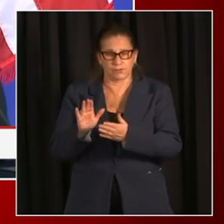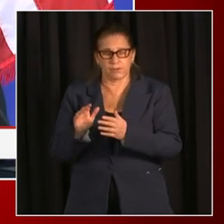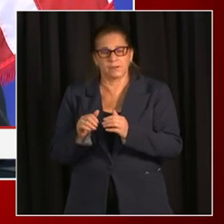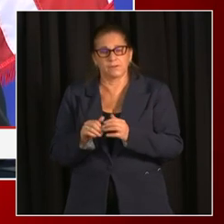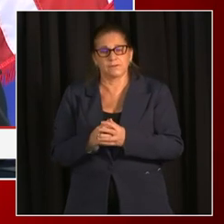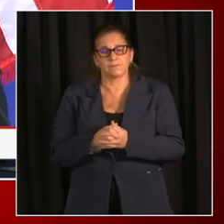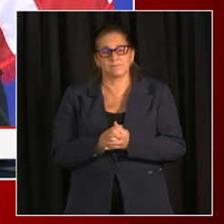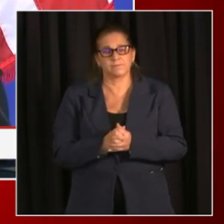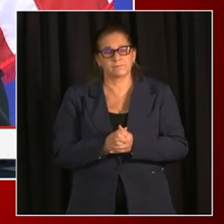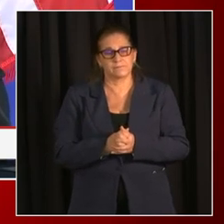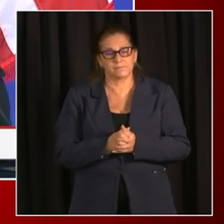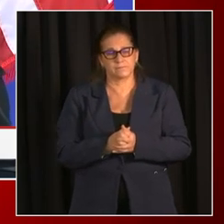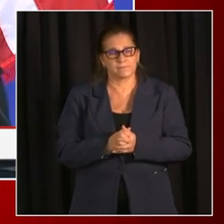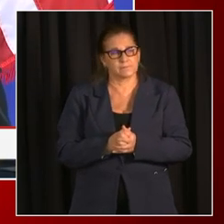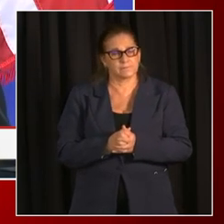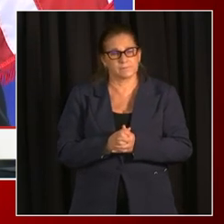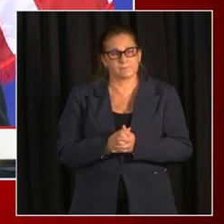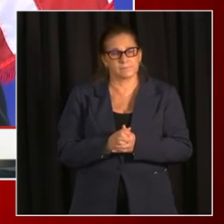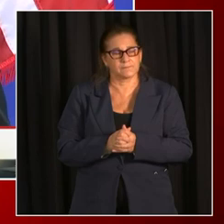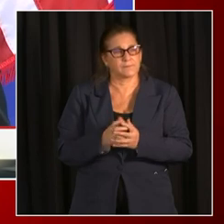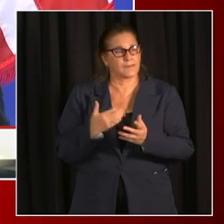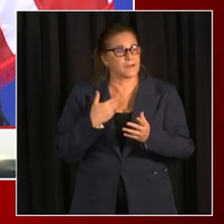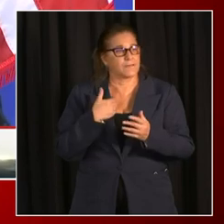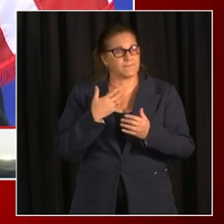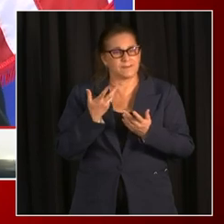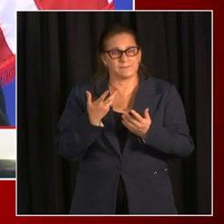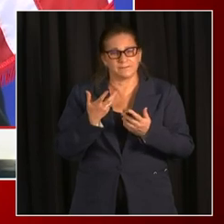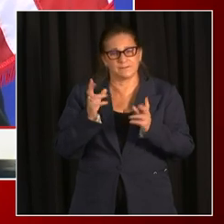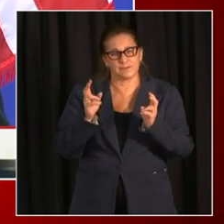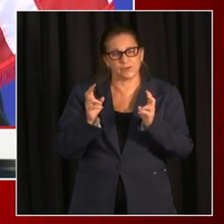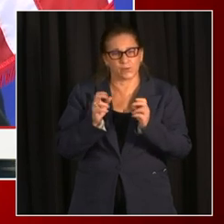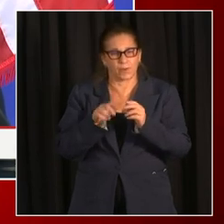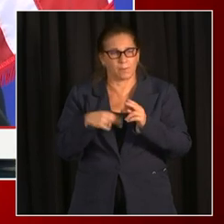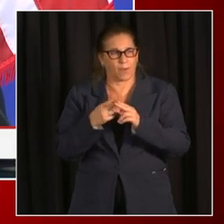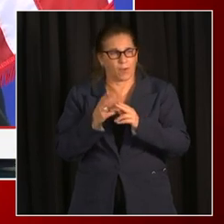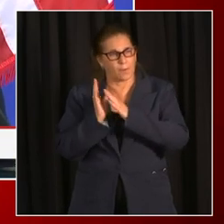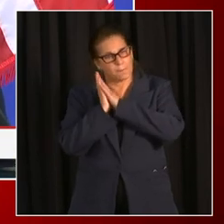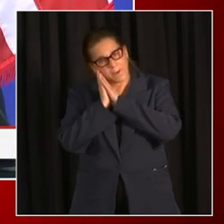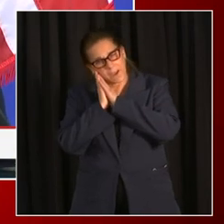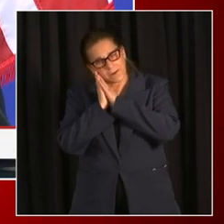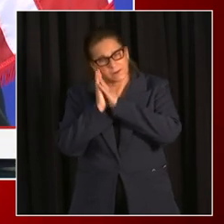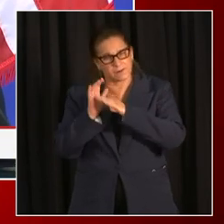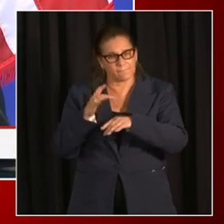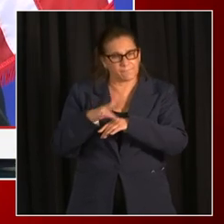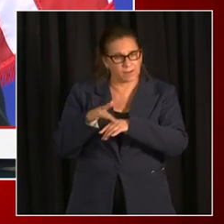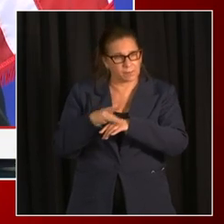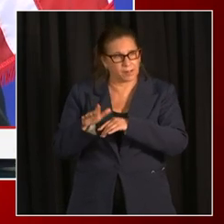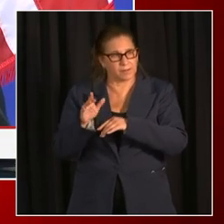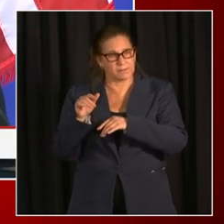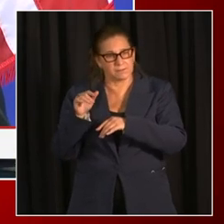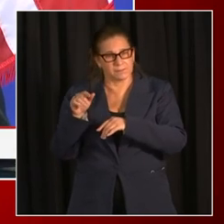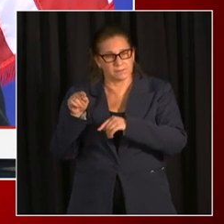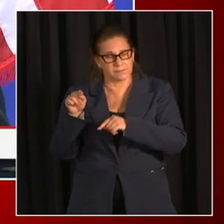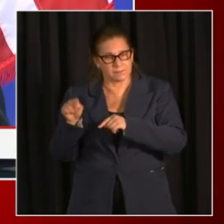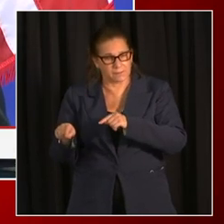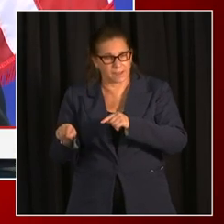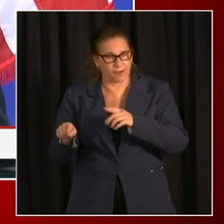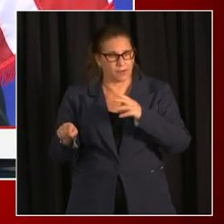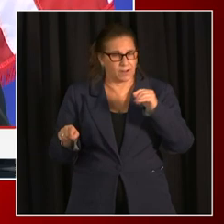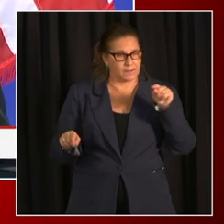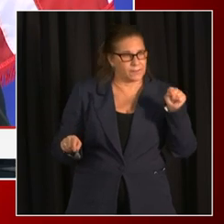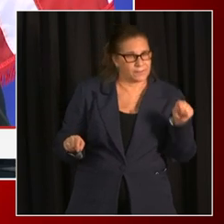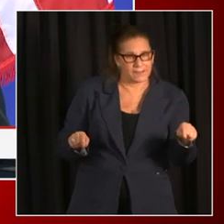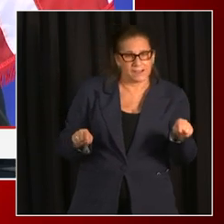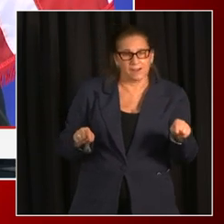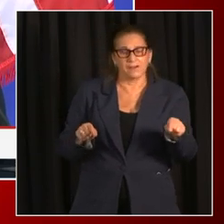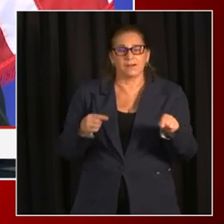problem with our hospital beds and where they are located. You are well aware that we've been working a long time